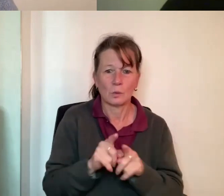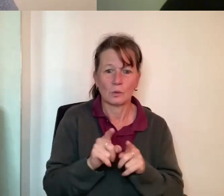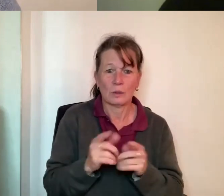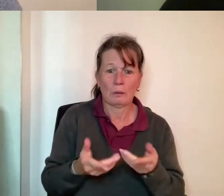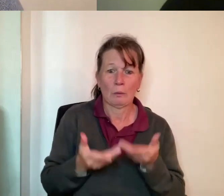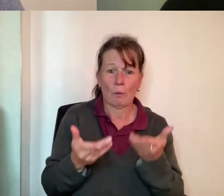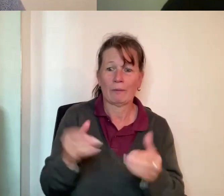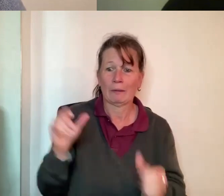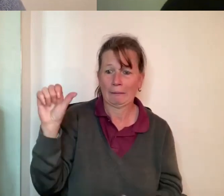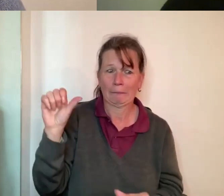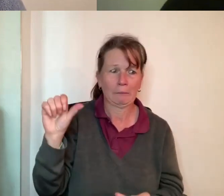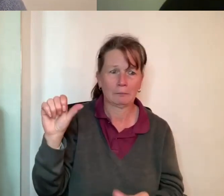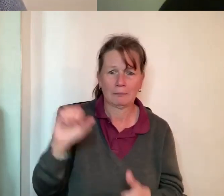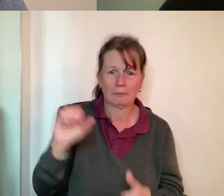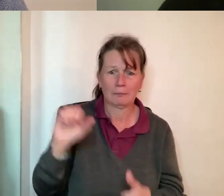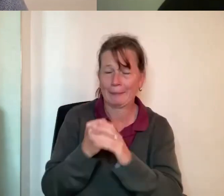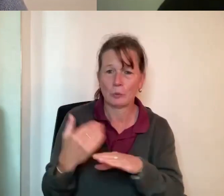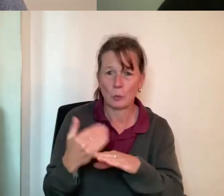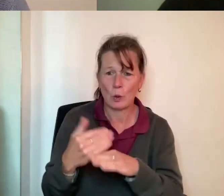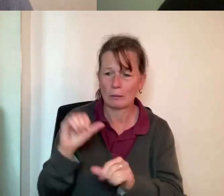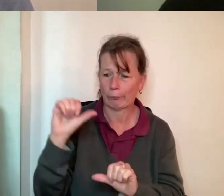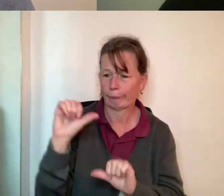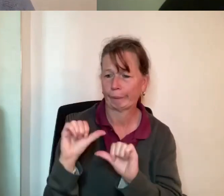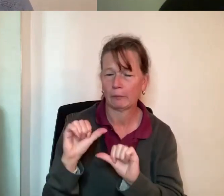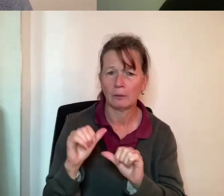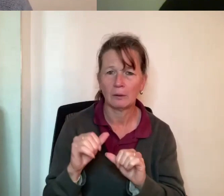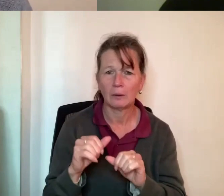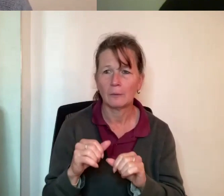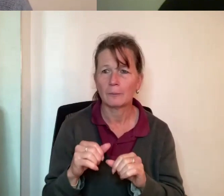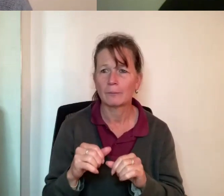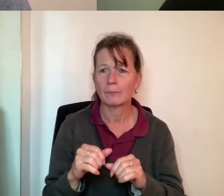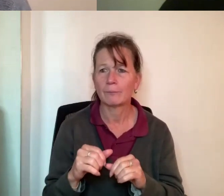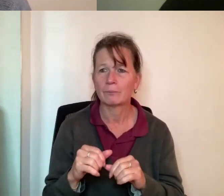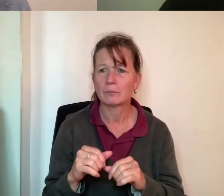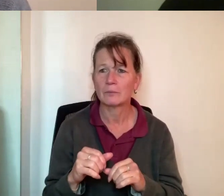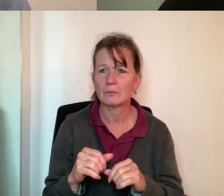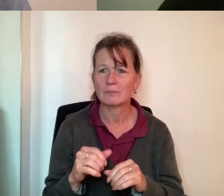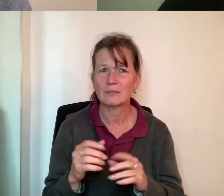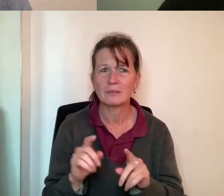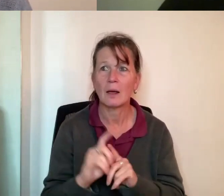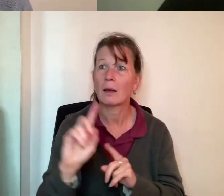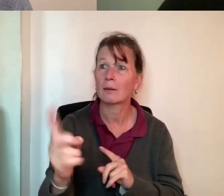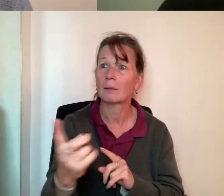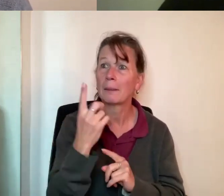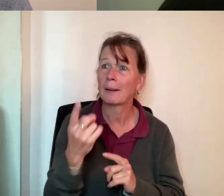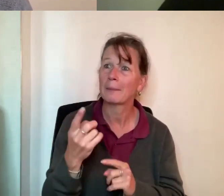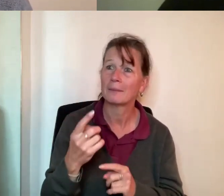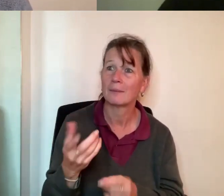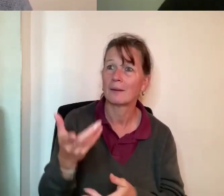end in terms of saying hi and showing us who you are, so that